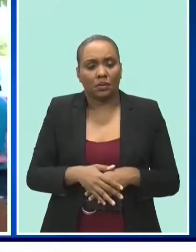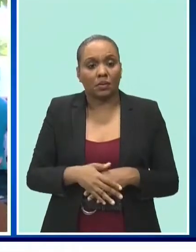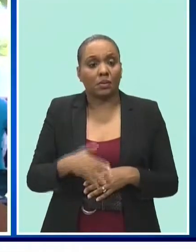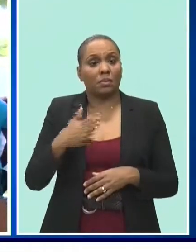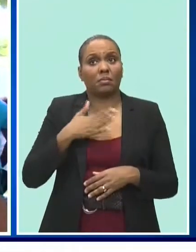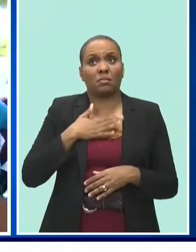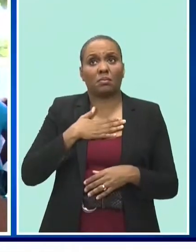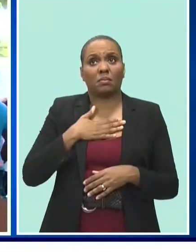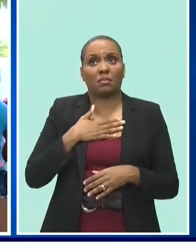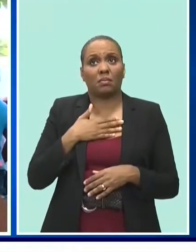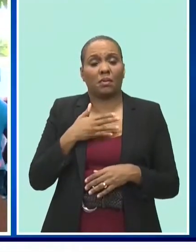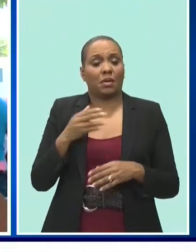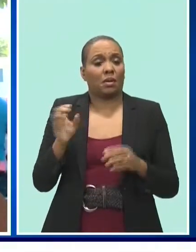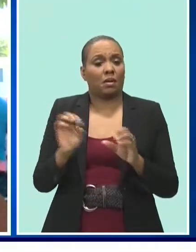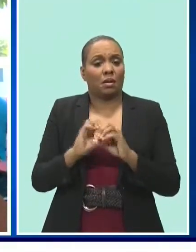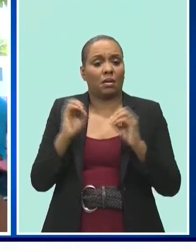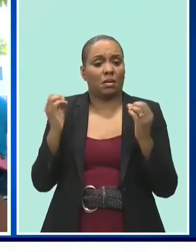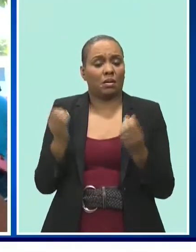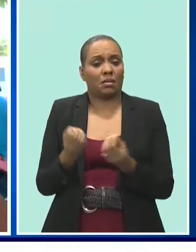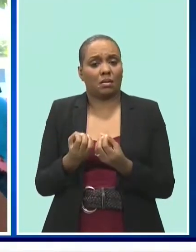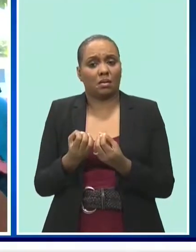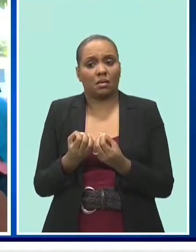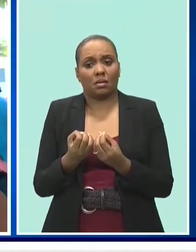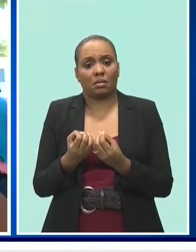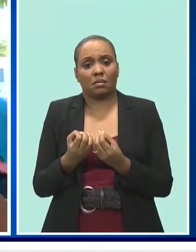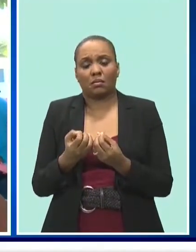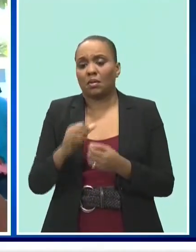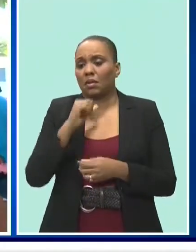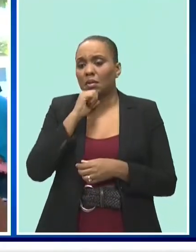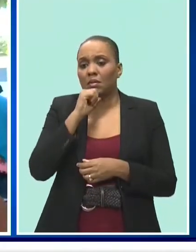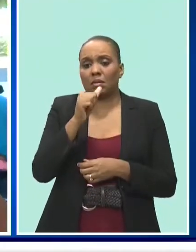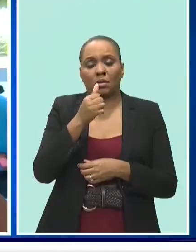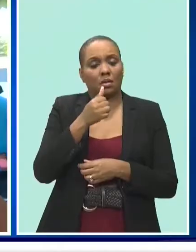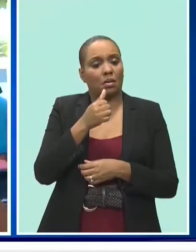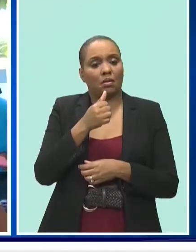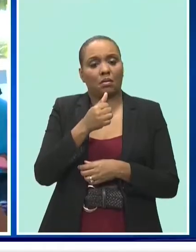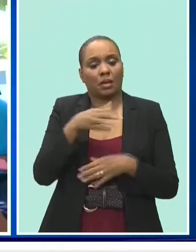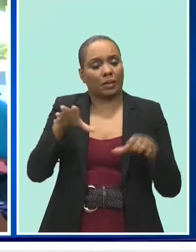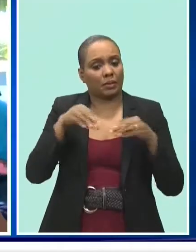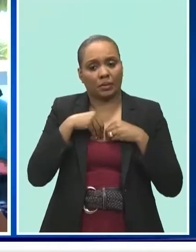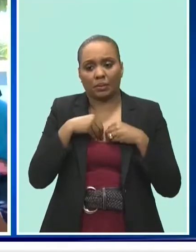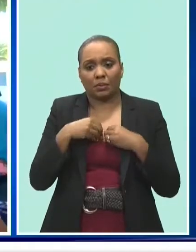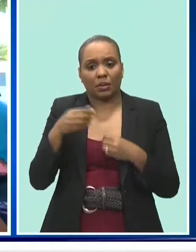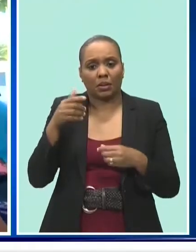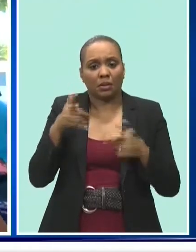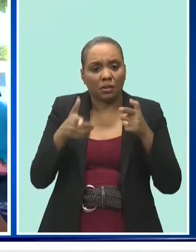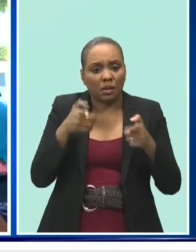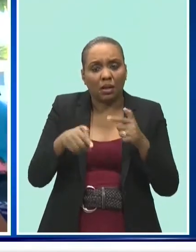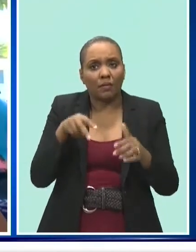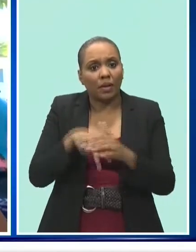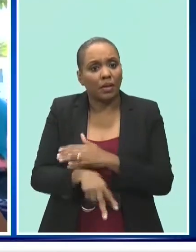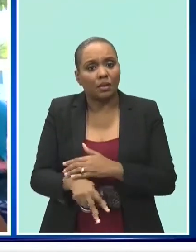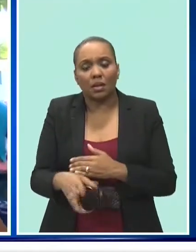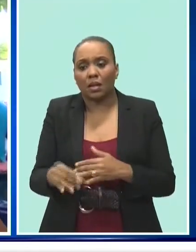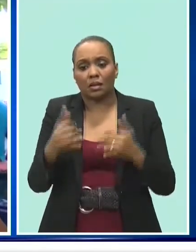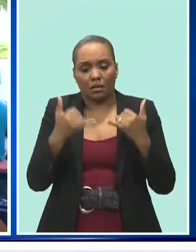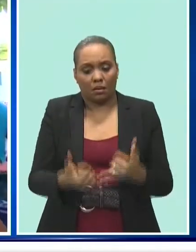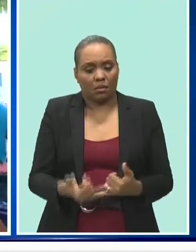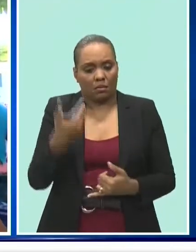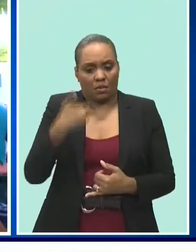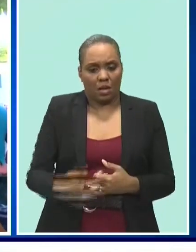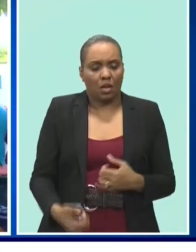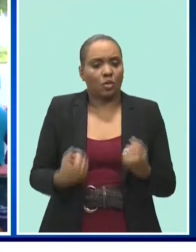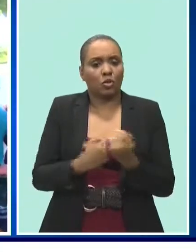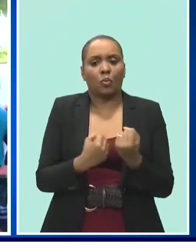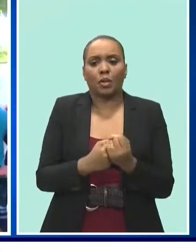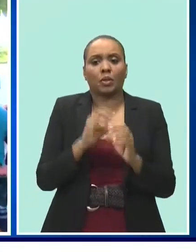organization really have a non-tolerance to those sort of things. And here I am an advocate for